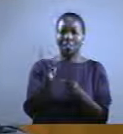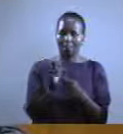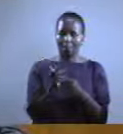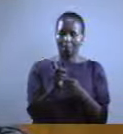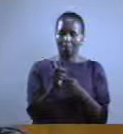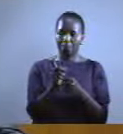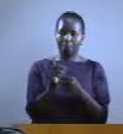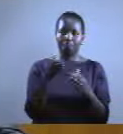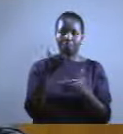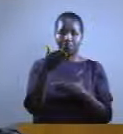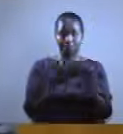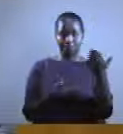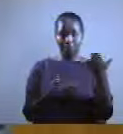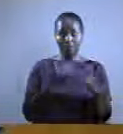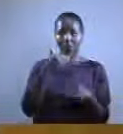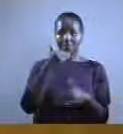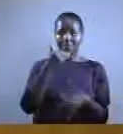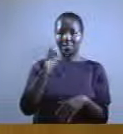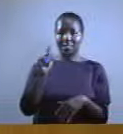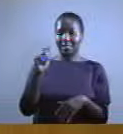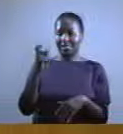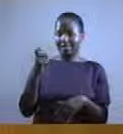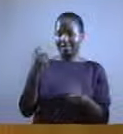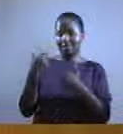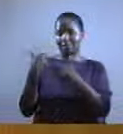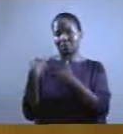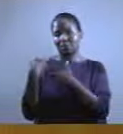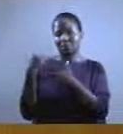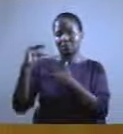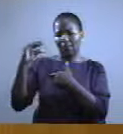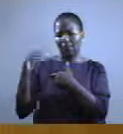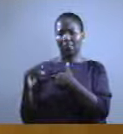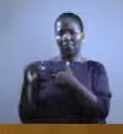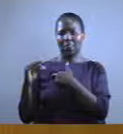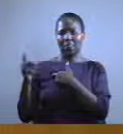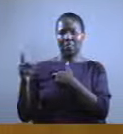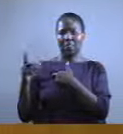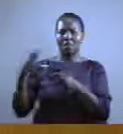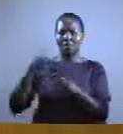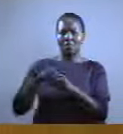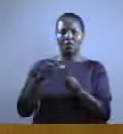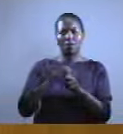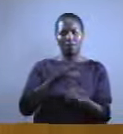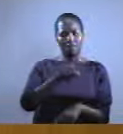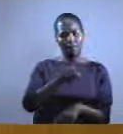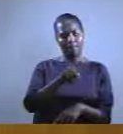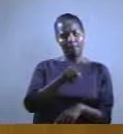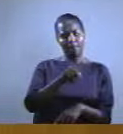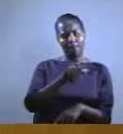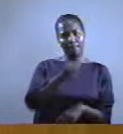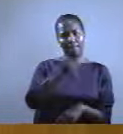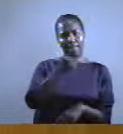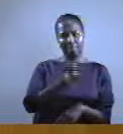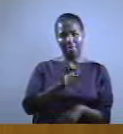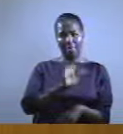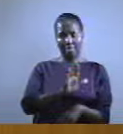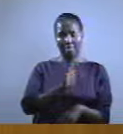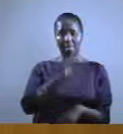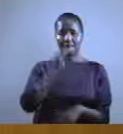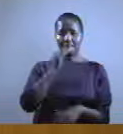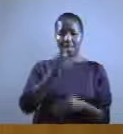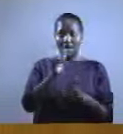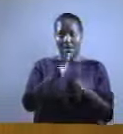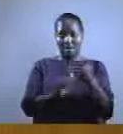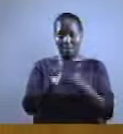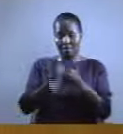operate by lowering employers' tax liability, which arises through the pay-as-you-earn system, which means that at the end of each